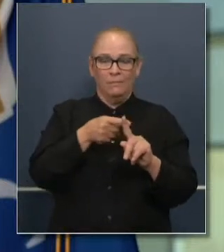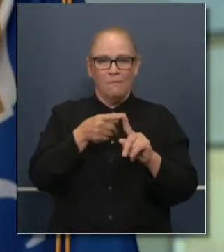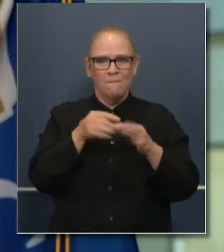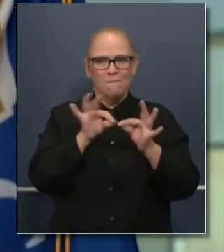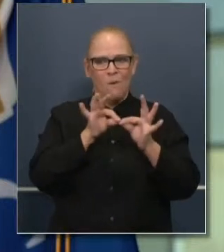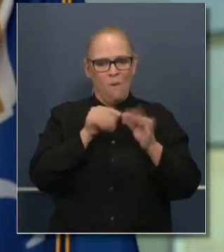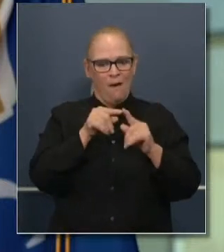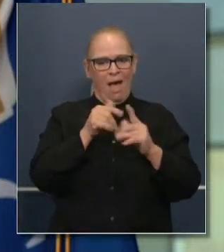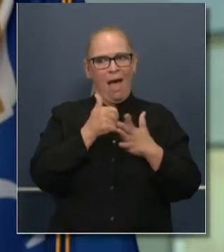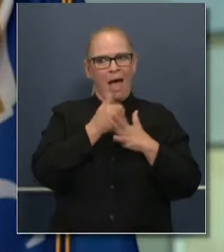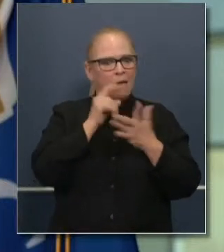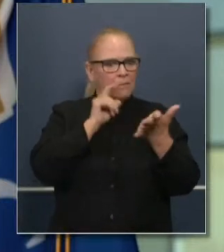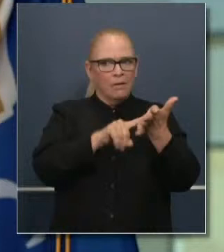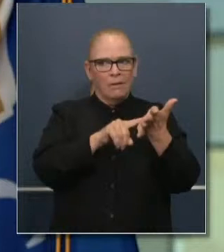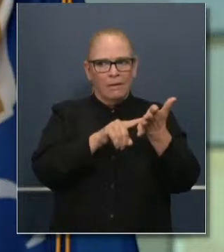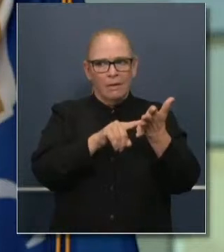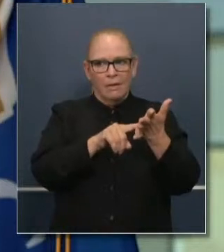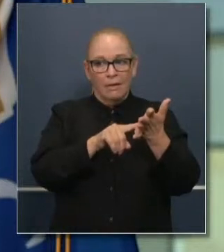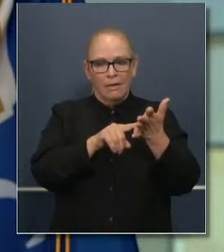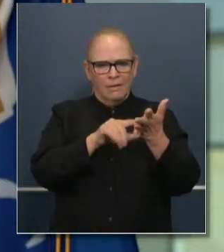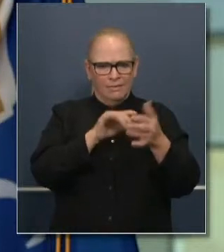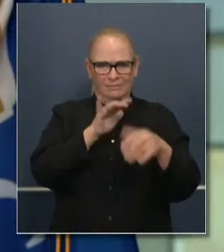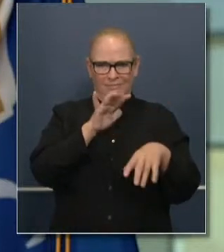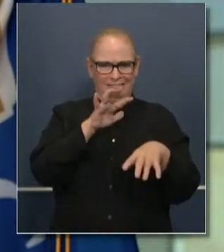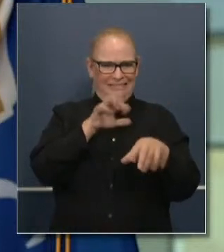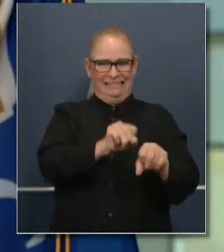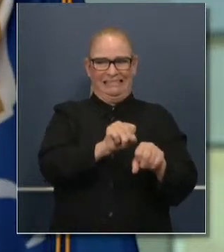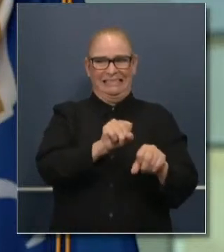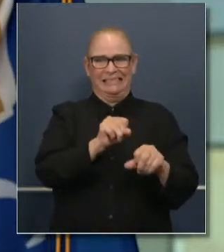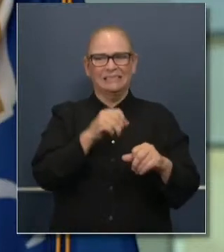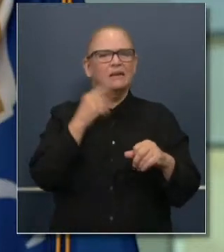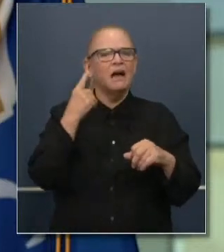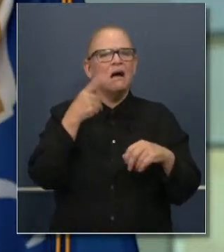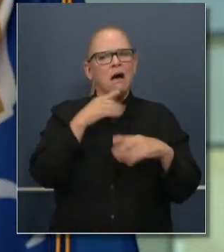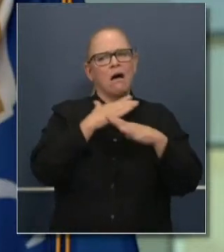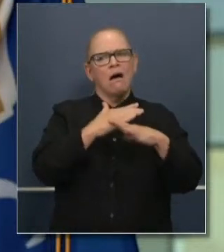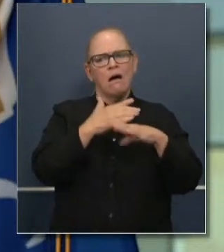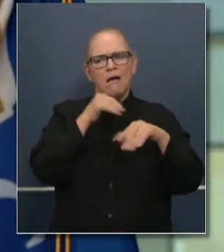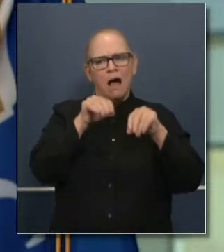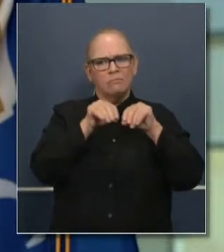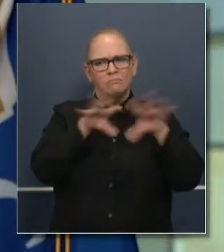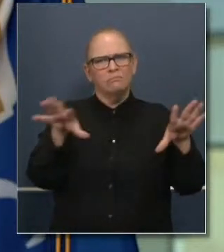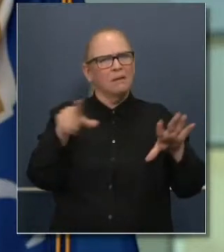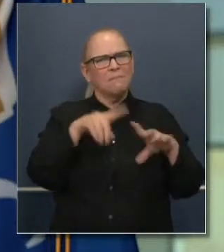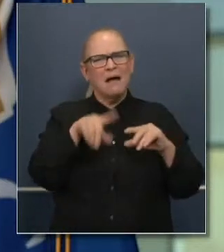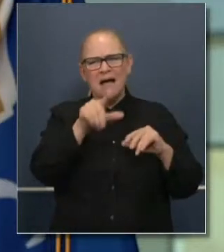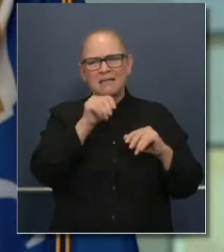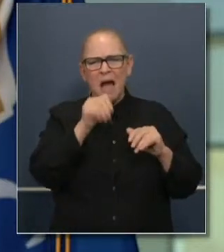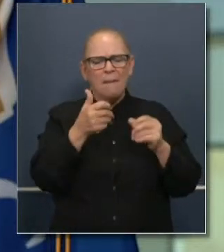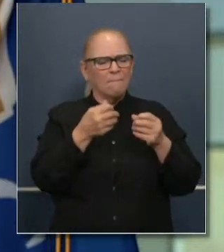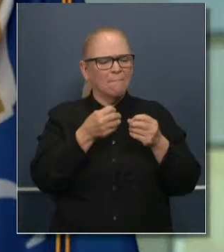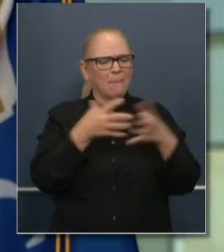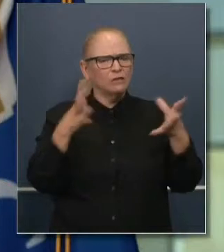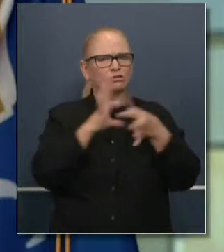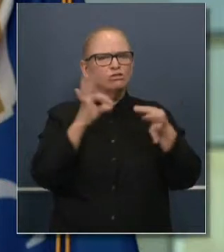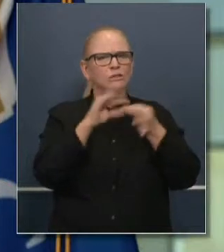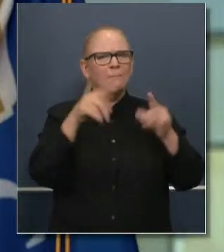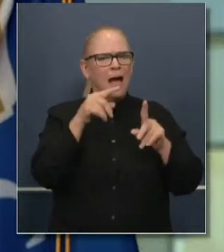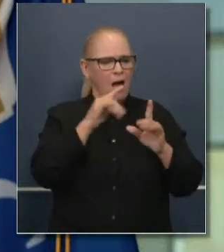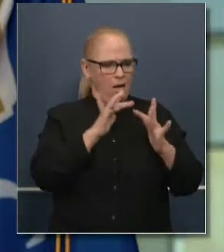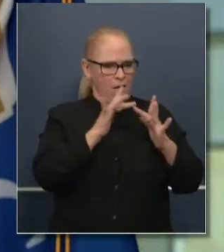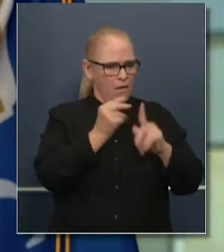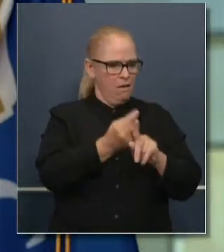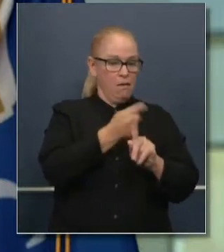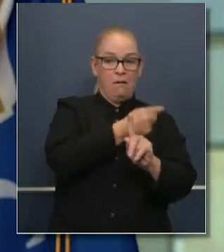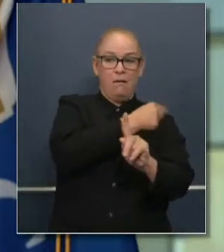you update us on what is happening with that process of contact tracing? And then for Dr. Galley, if he could